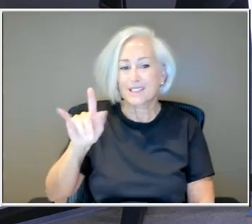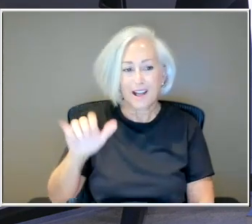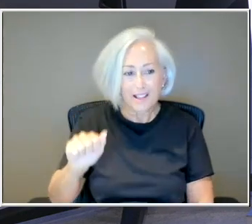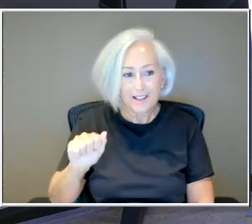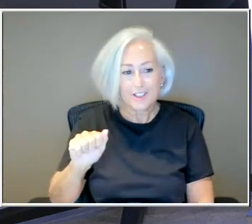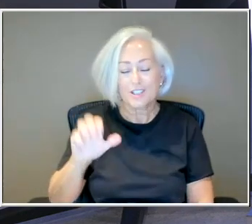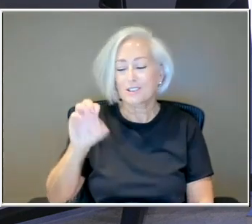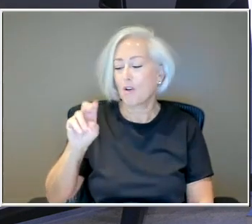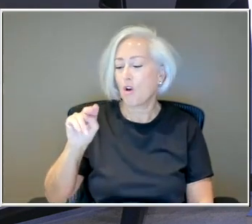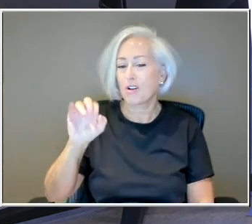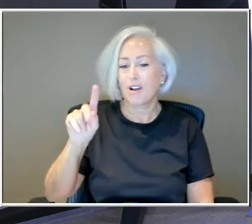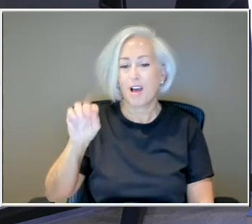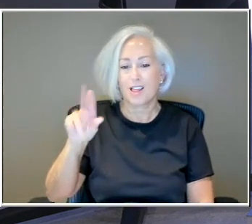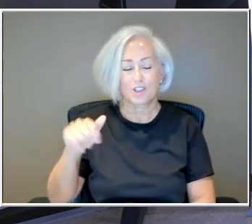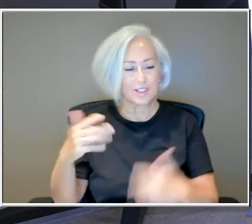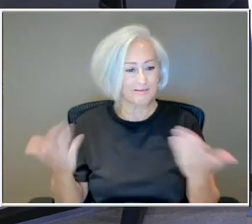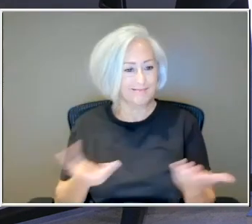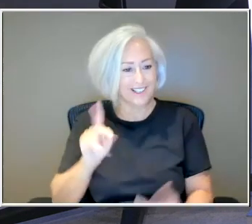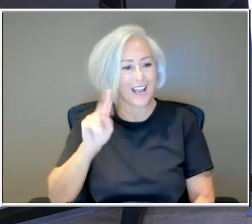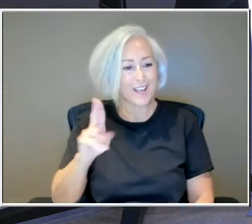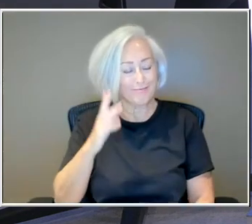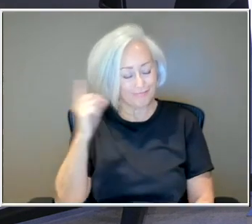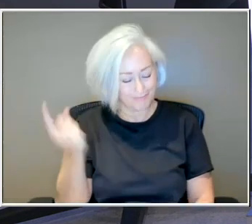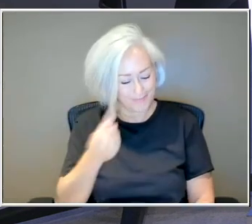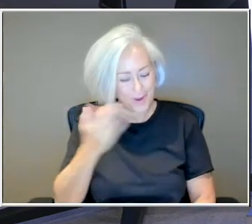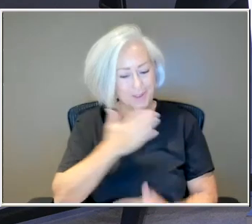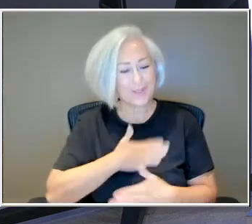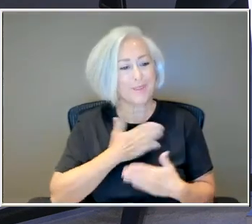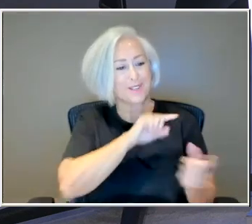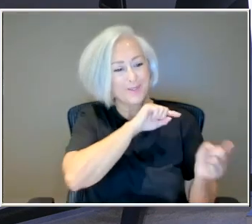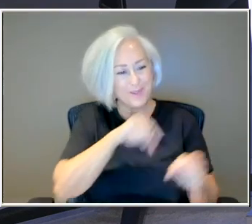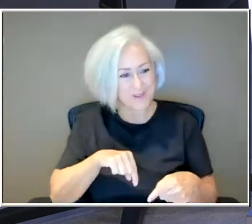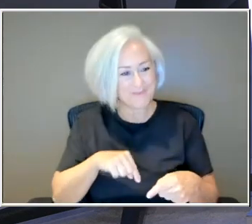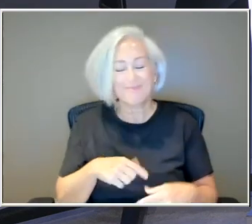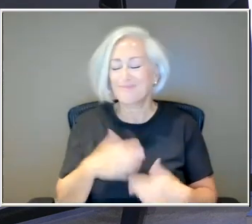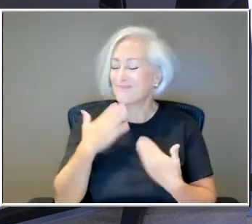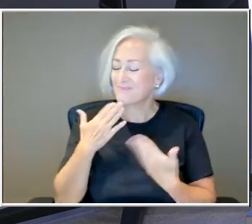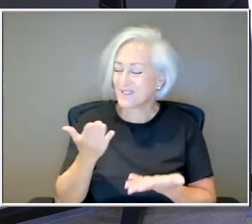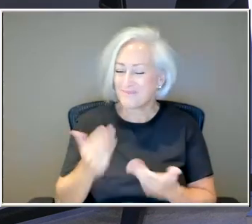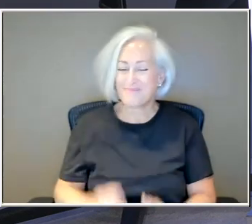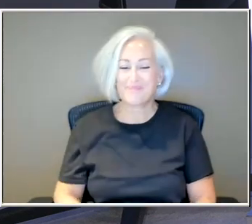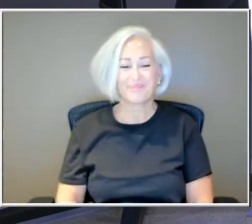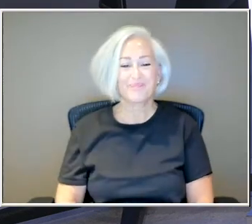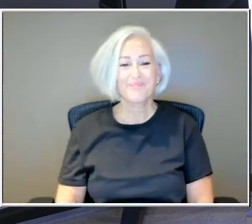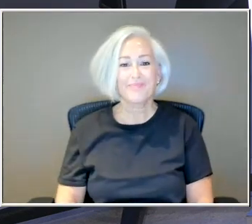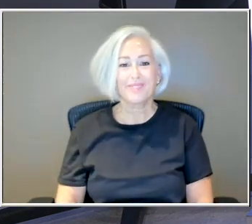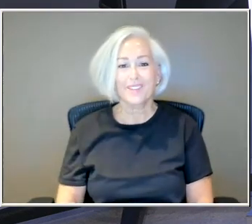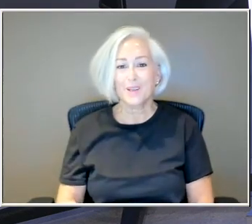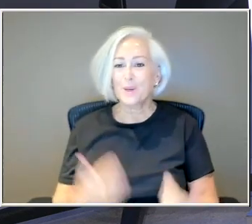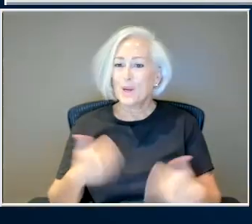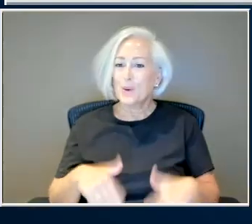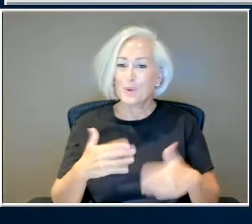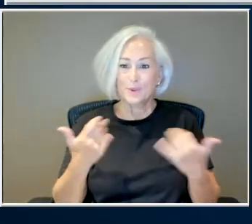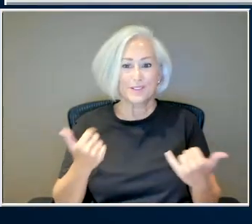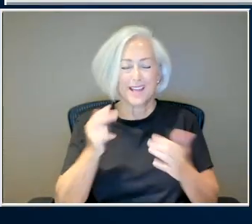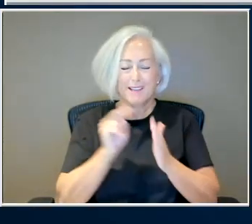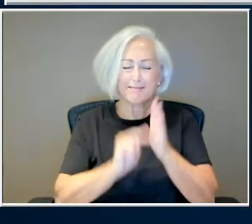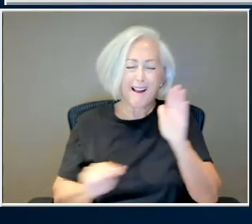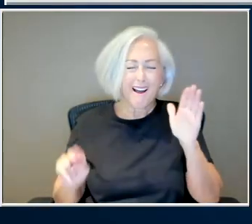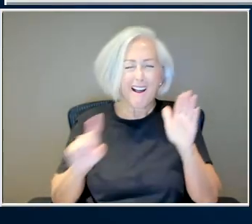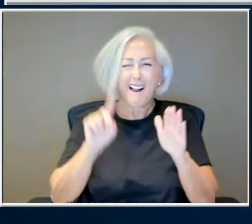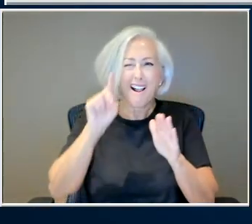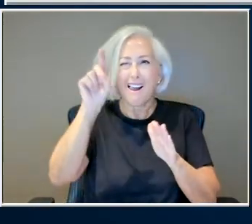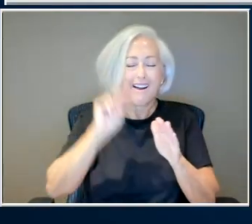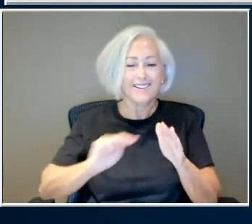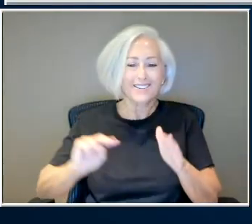Center. Dr. Shunay, always a pleasure. Thanks for having me here. Good to have you. Okay. Yeah. And we're heading all the way up north this morning, way up north. We are